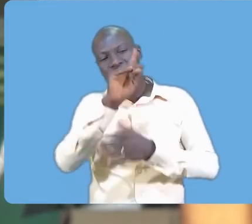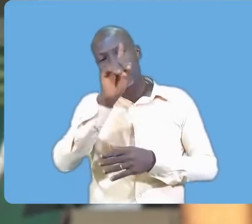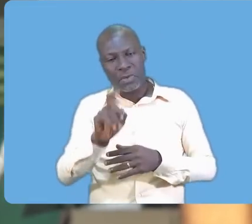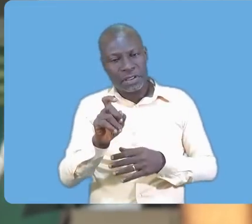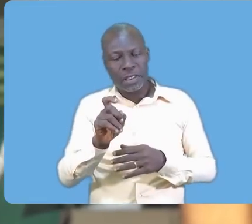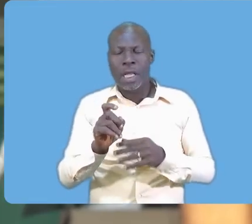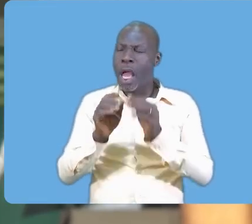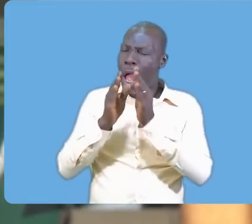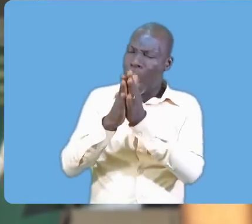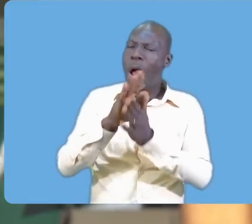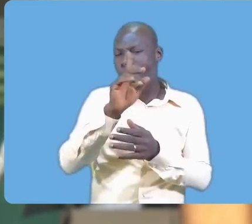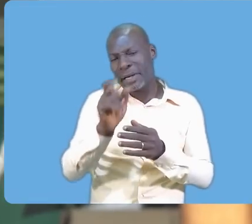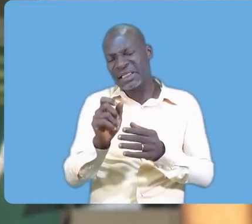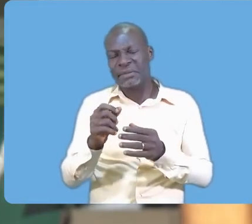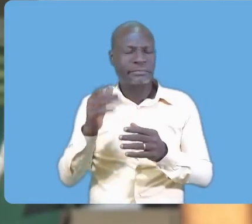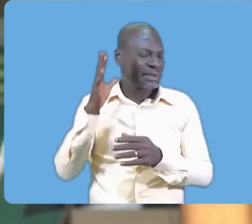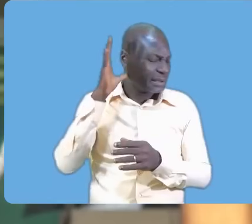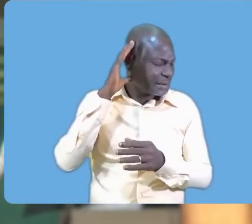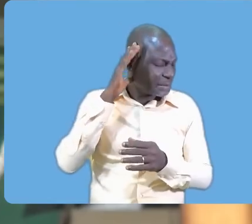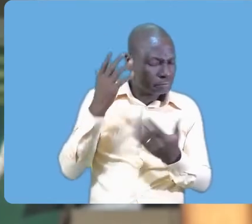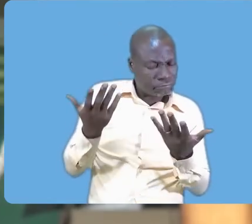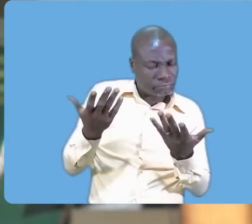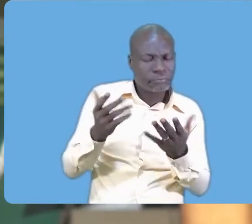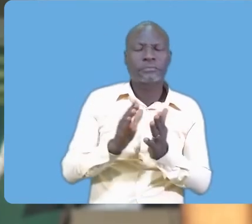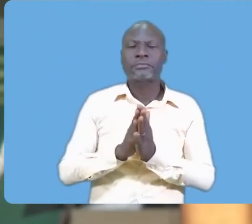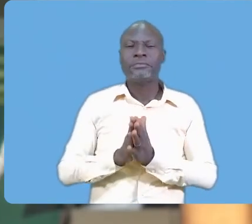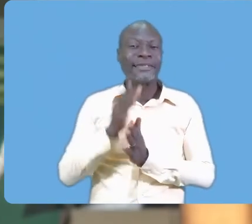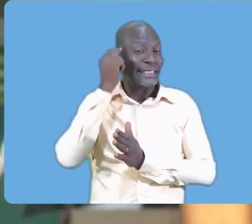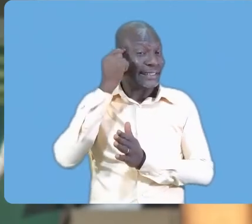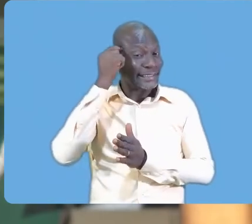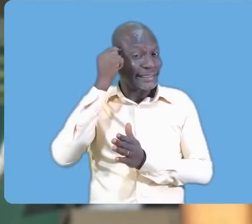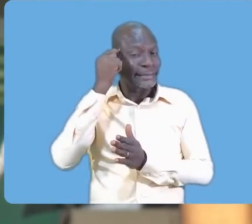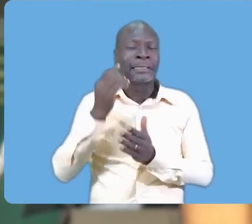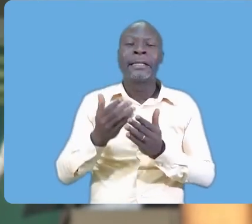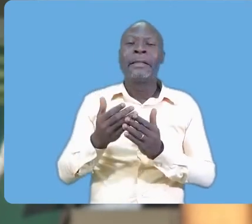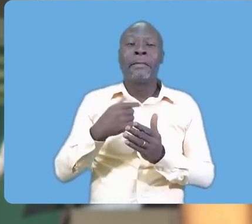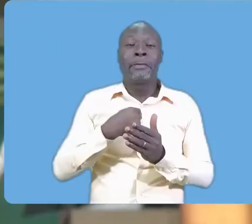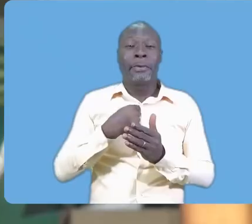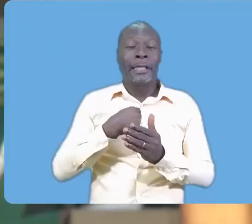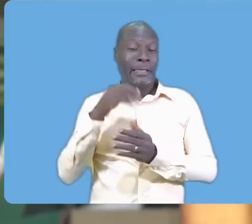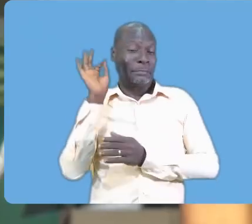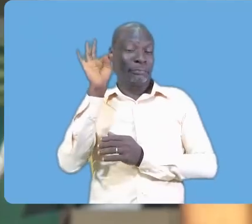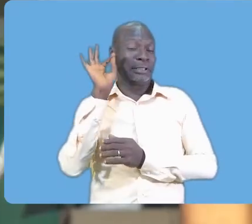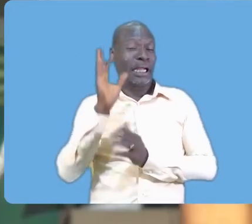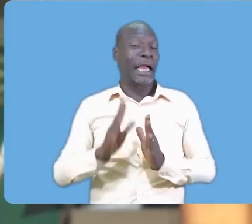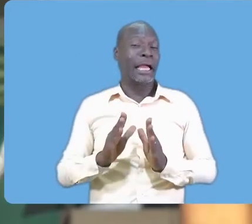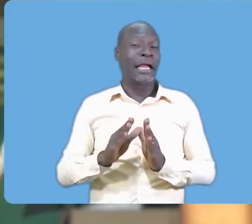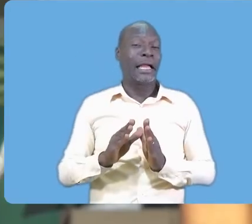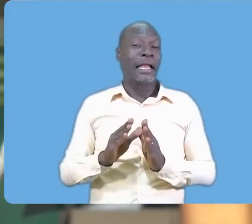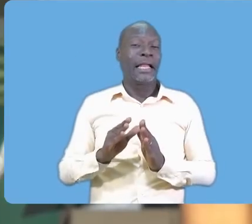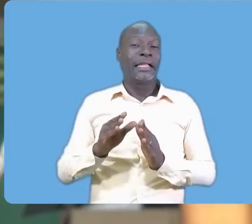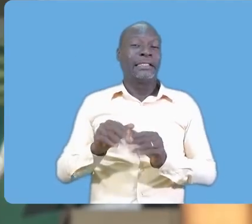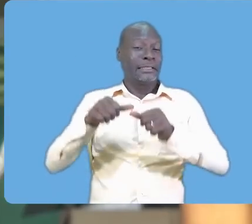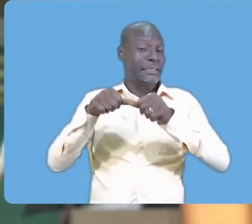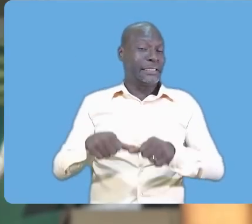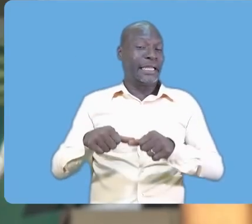uti omo nsama omo kanu a na omo adwen eye omo se ye ne aye preach no se ati omo animu